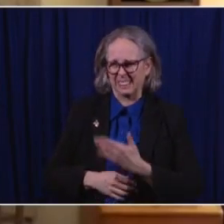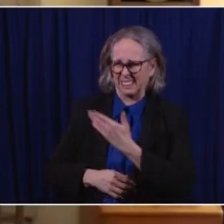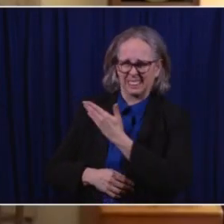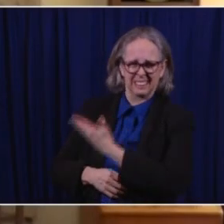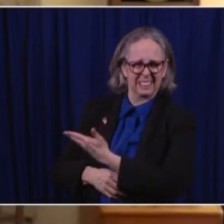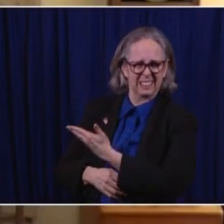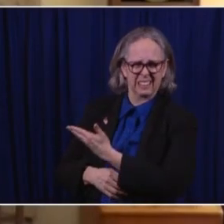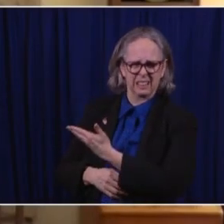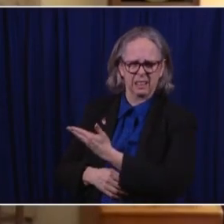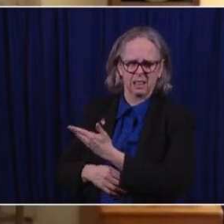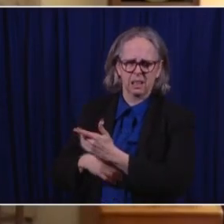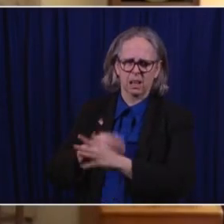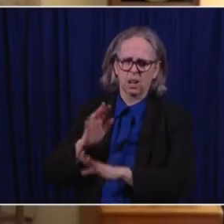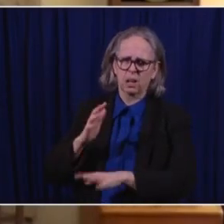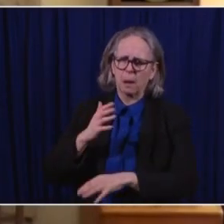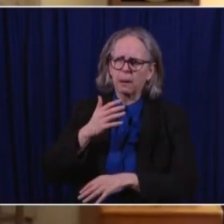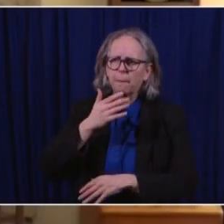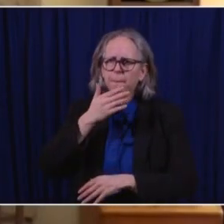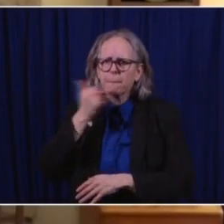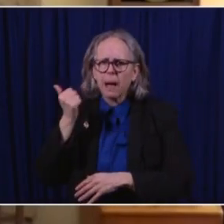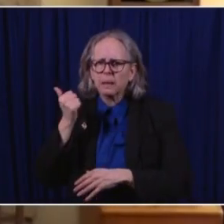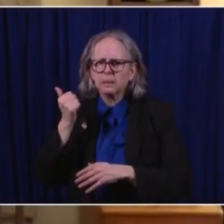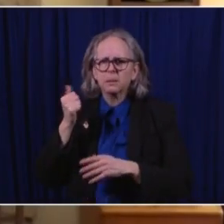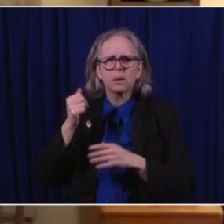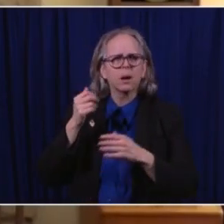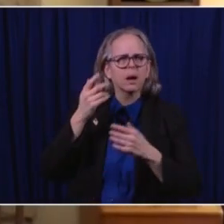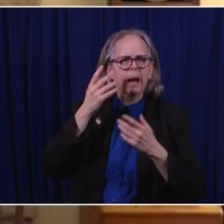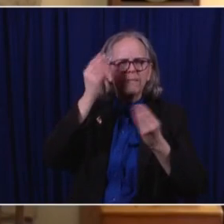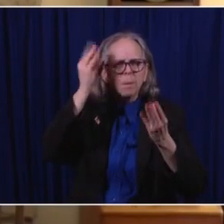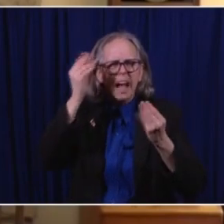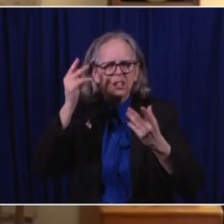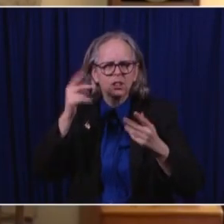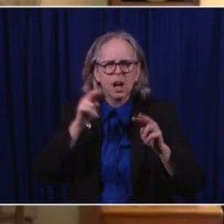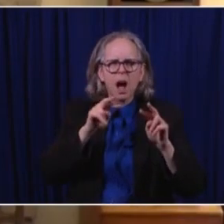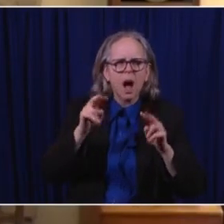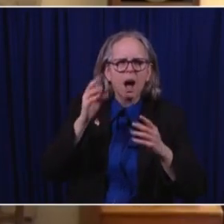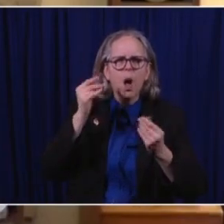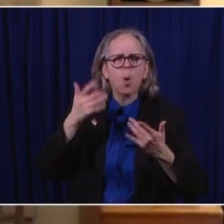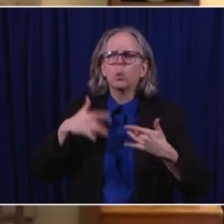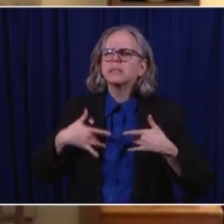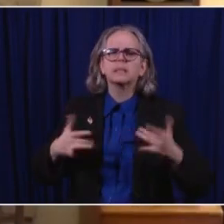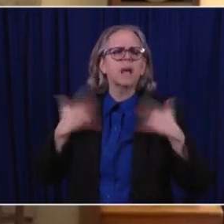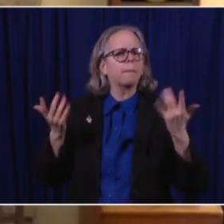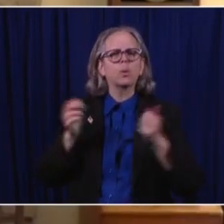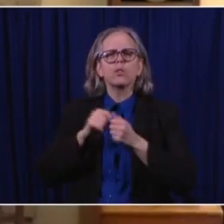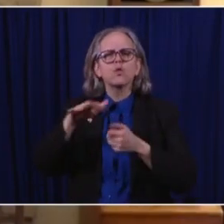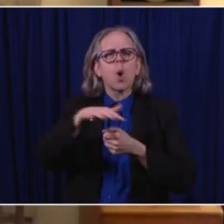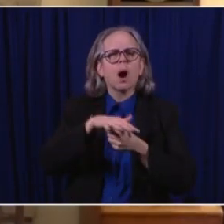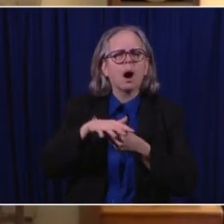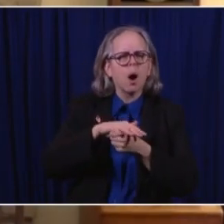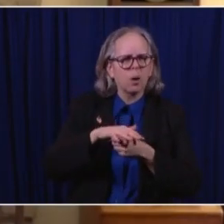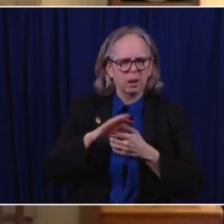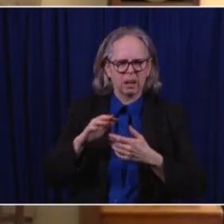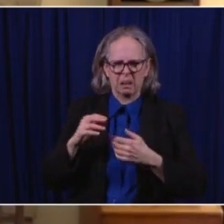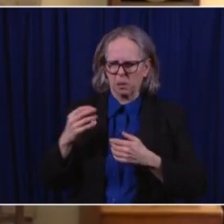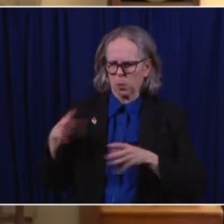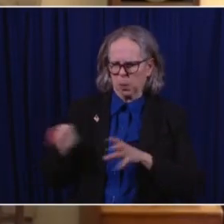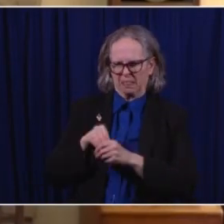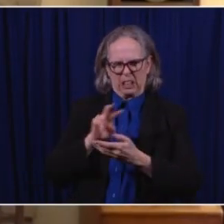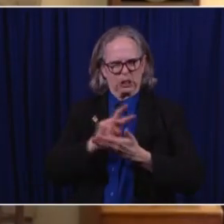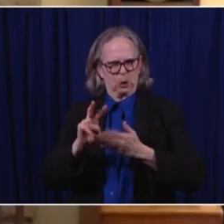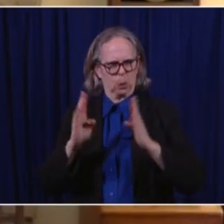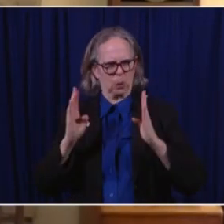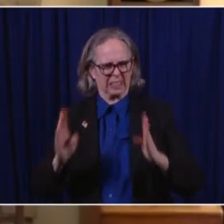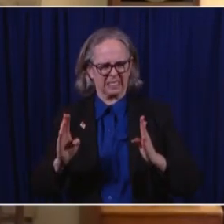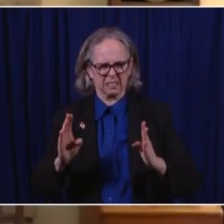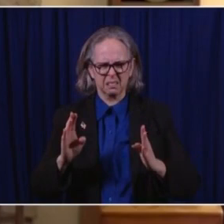have in the local community in the last 2 weeks. Not a historical document, but just literally the last